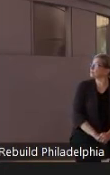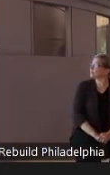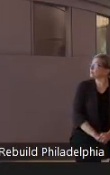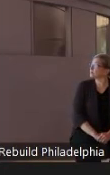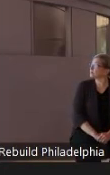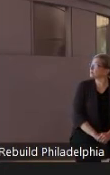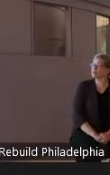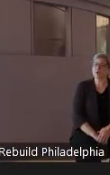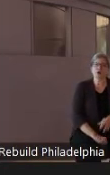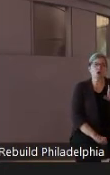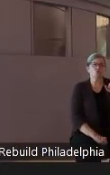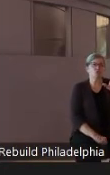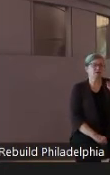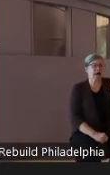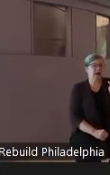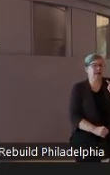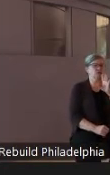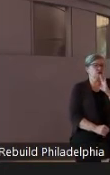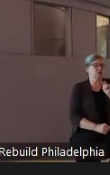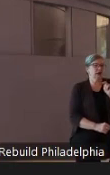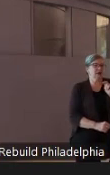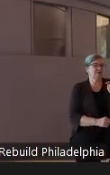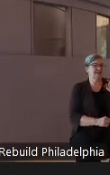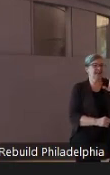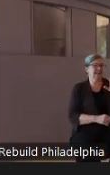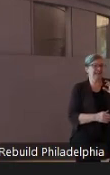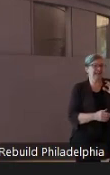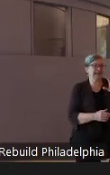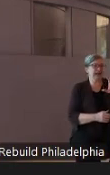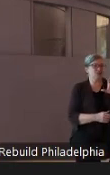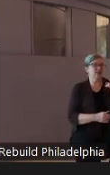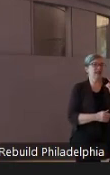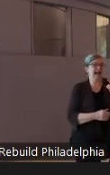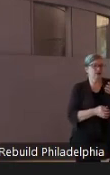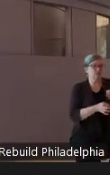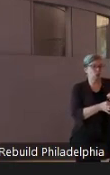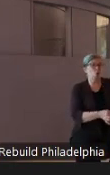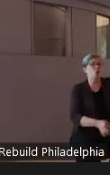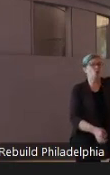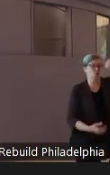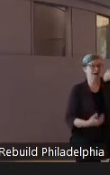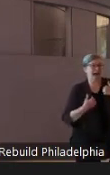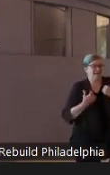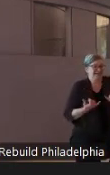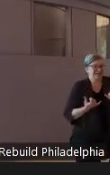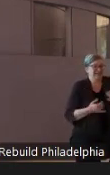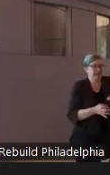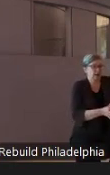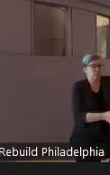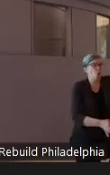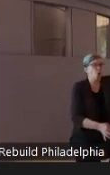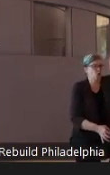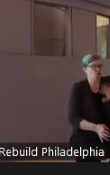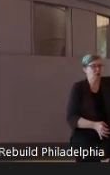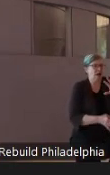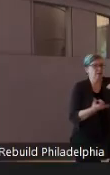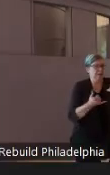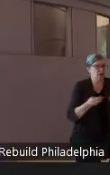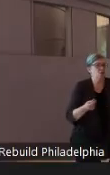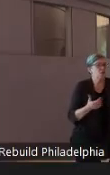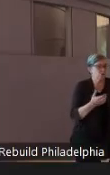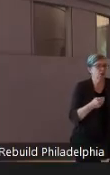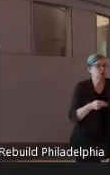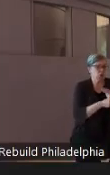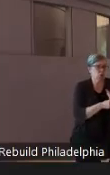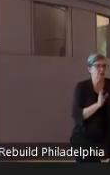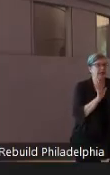So Ryan already mentioned the carousel poles. There's existing poles around the playground that we want to reuse.